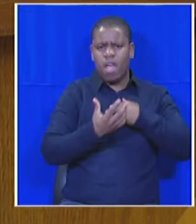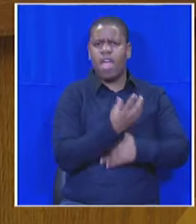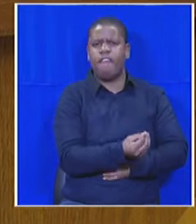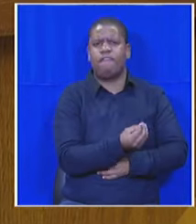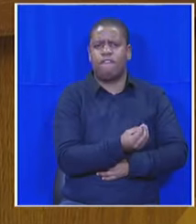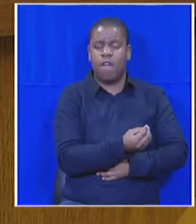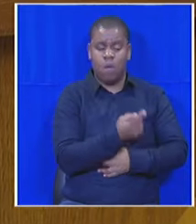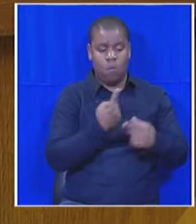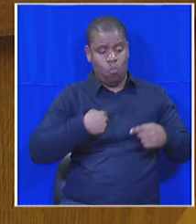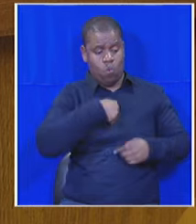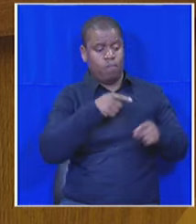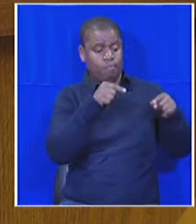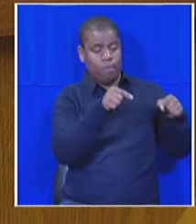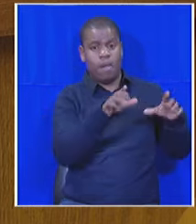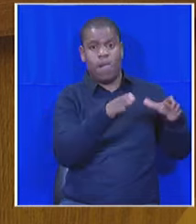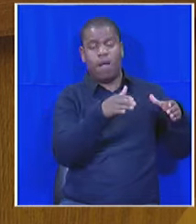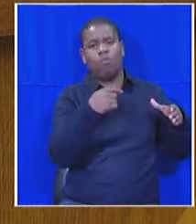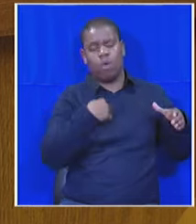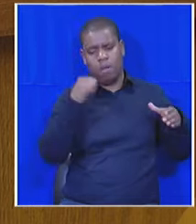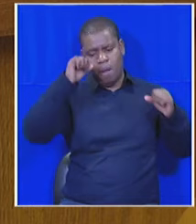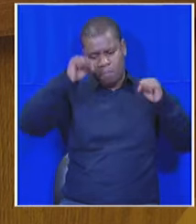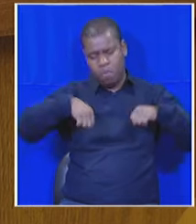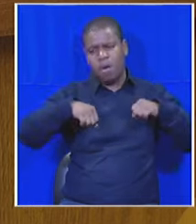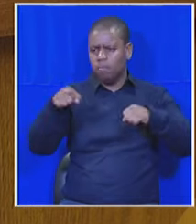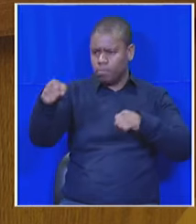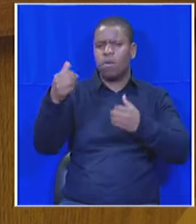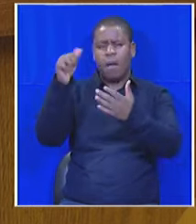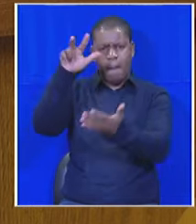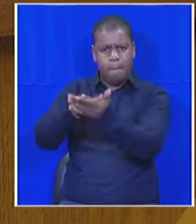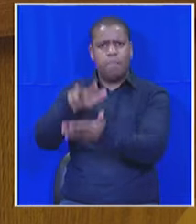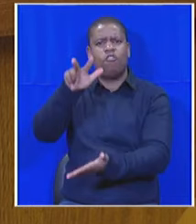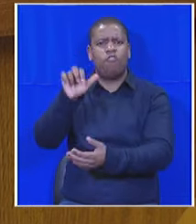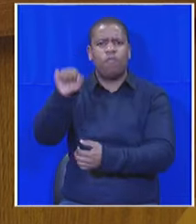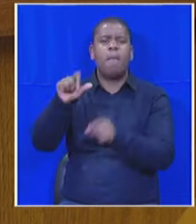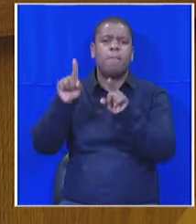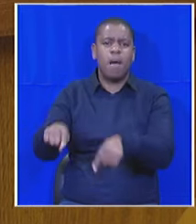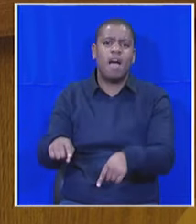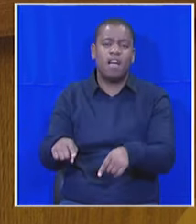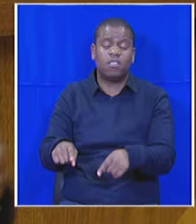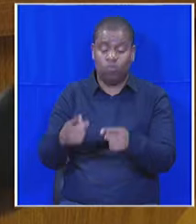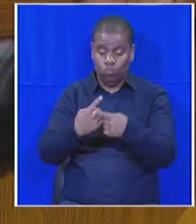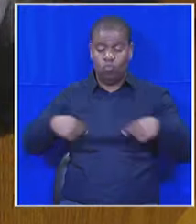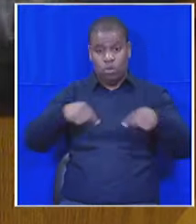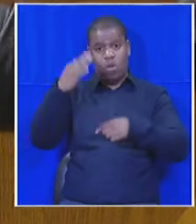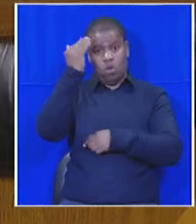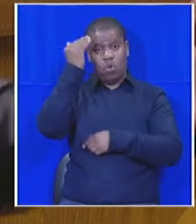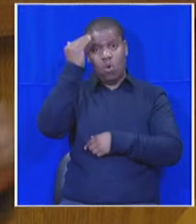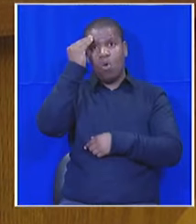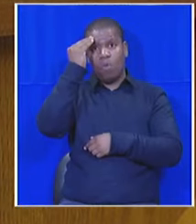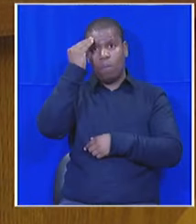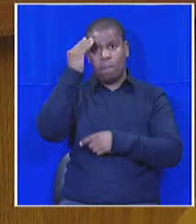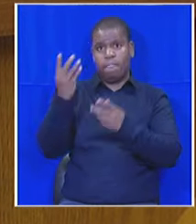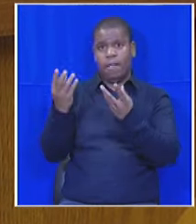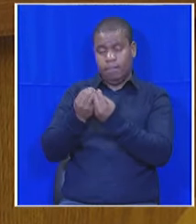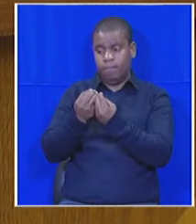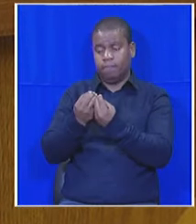As ANC, we agree that the budget must go through. And we all know, including